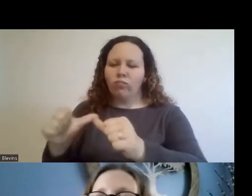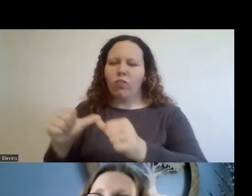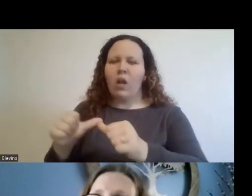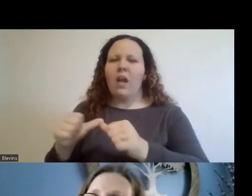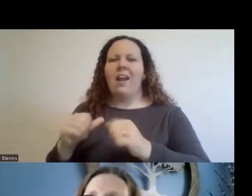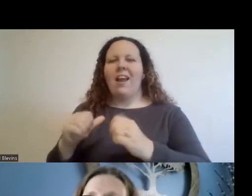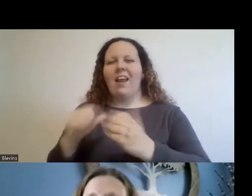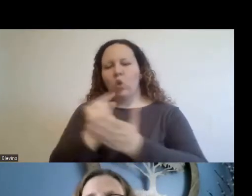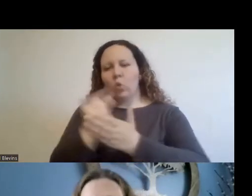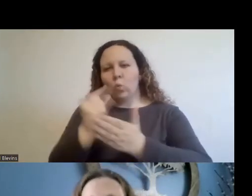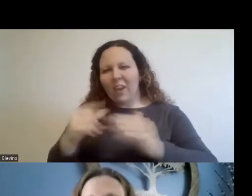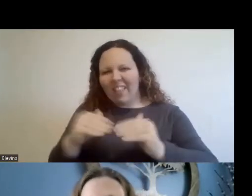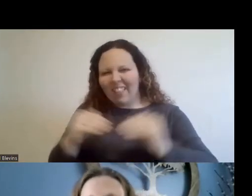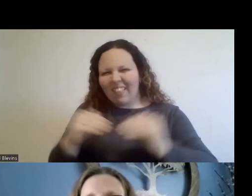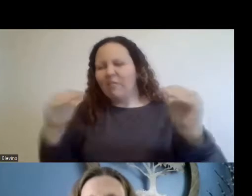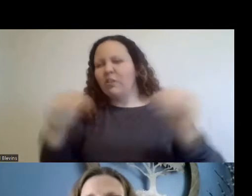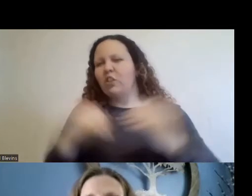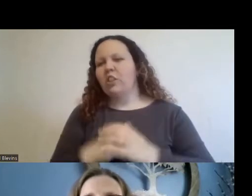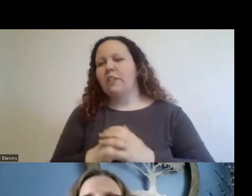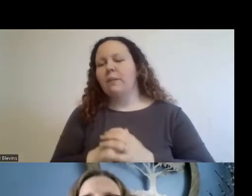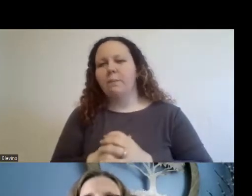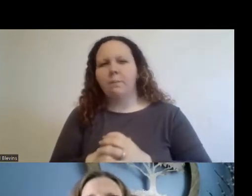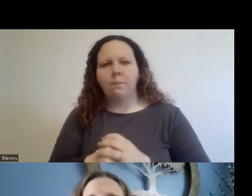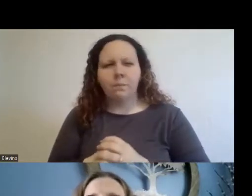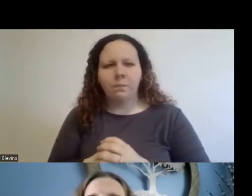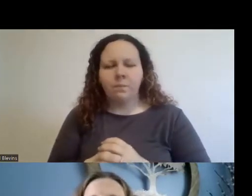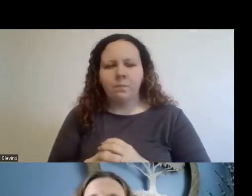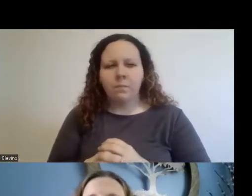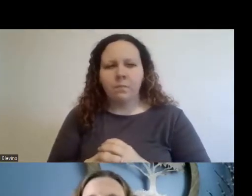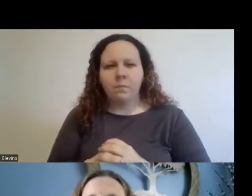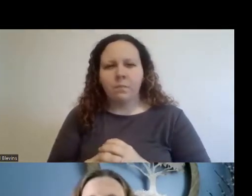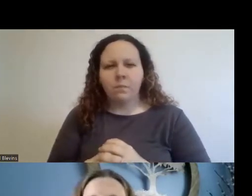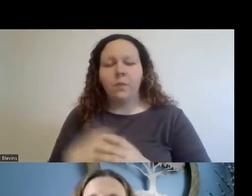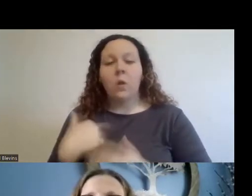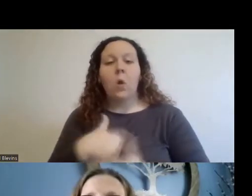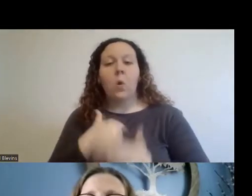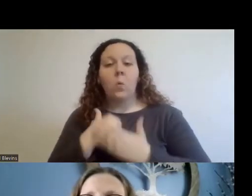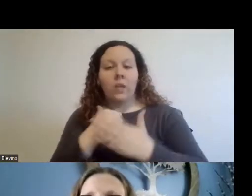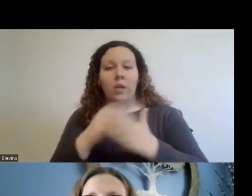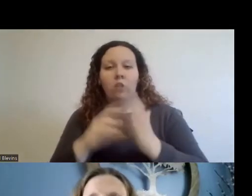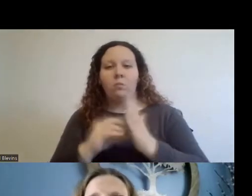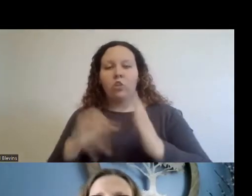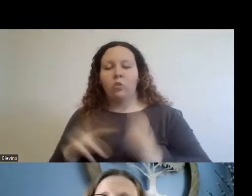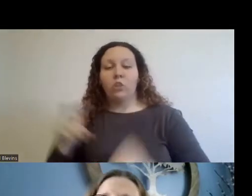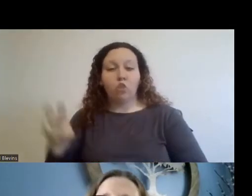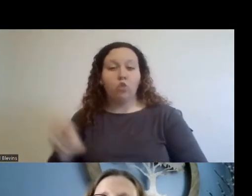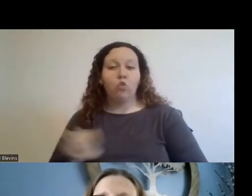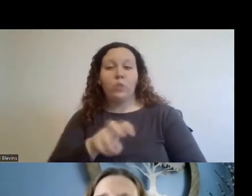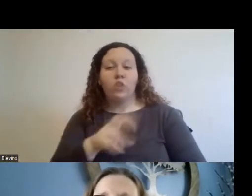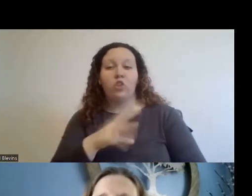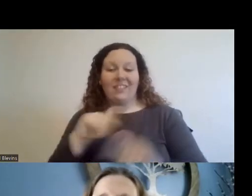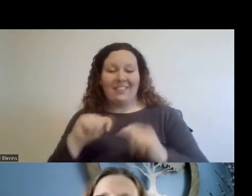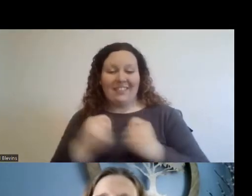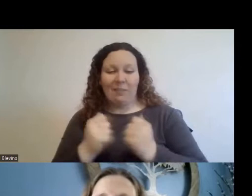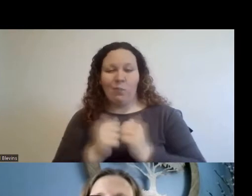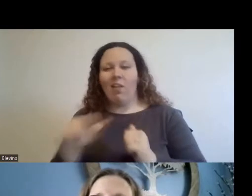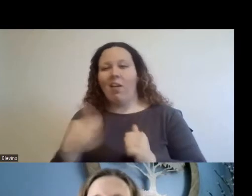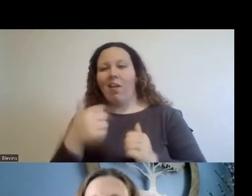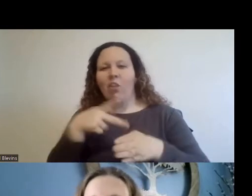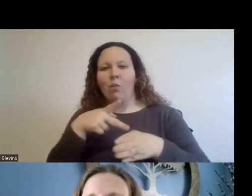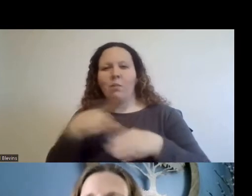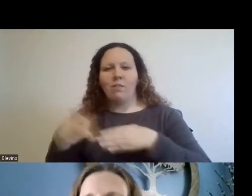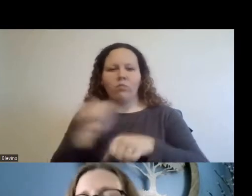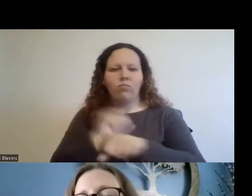private sector audiologists, which we do that. We help students transition and team with other school professionals to work